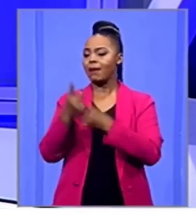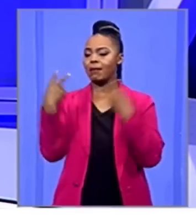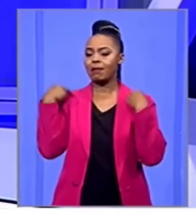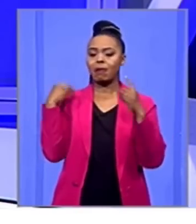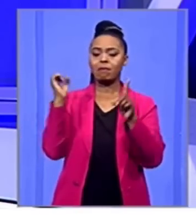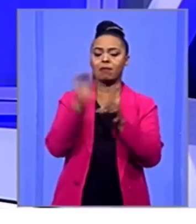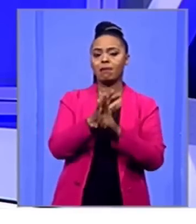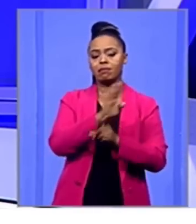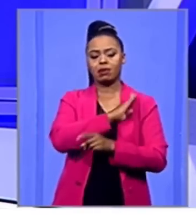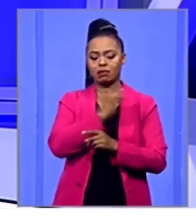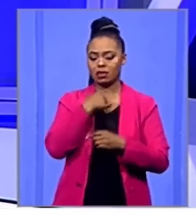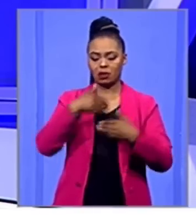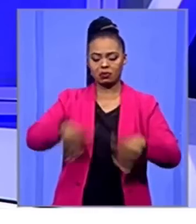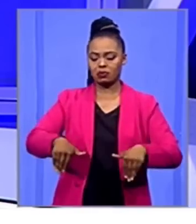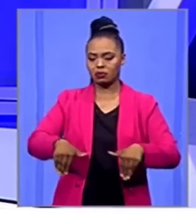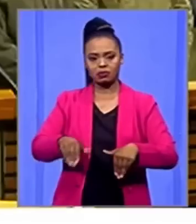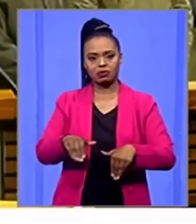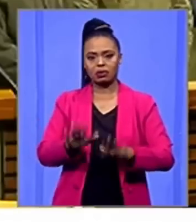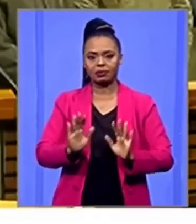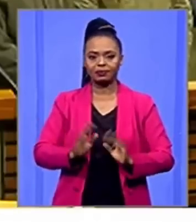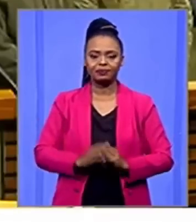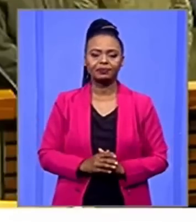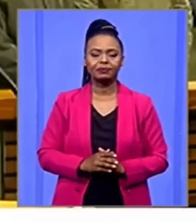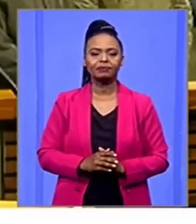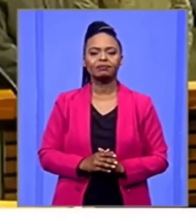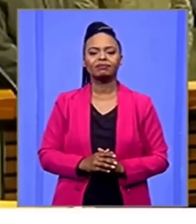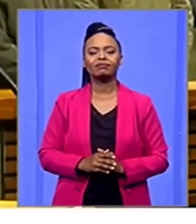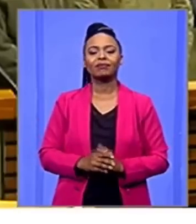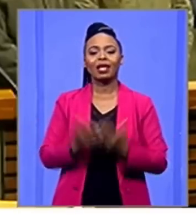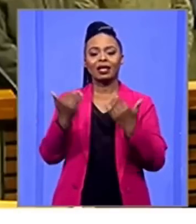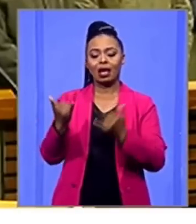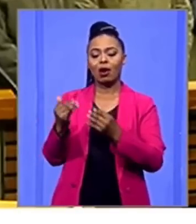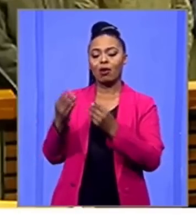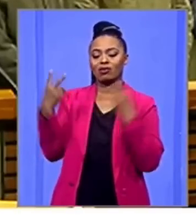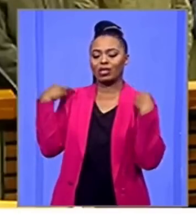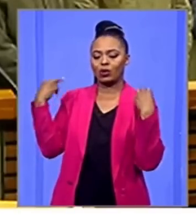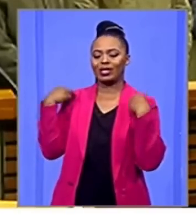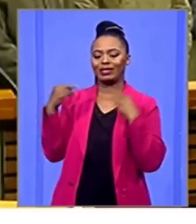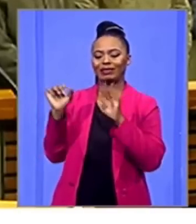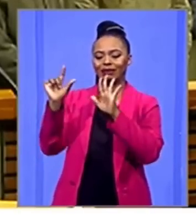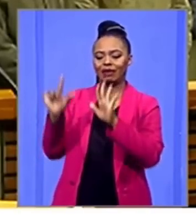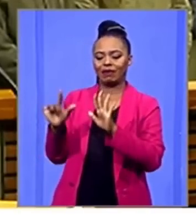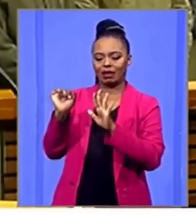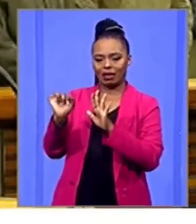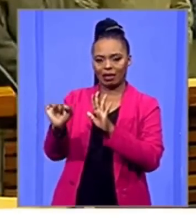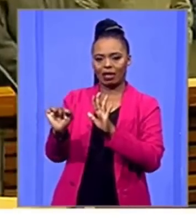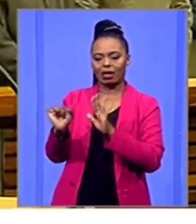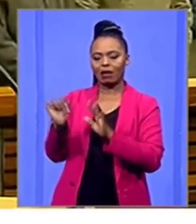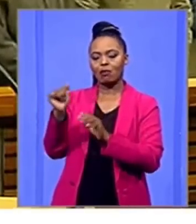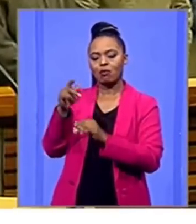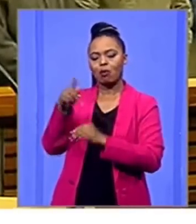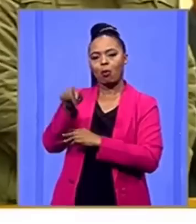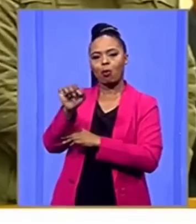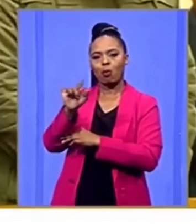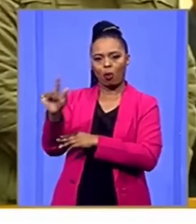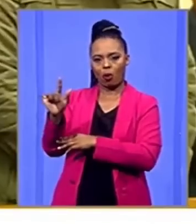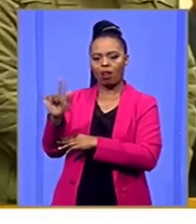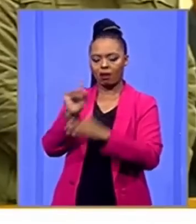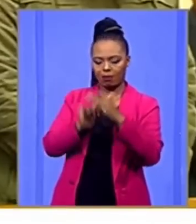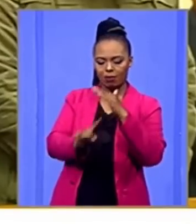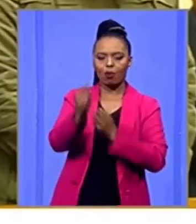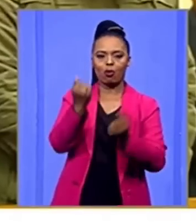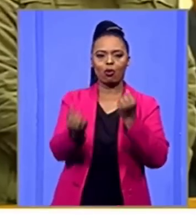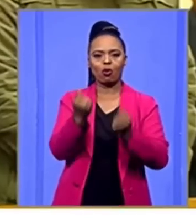yeo. Go le bjalo maloko ao a seswai a tšweletše la mathomo kgorongtsheko go dira kgopelo ya